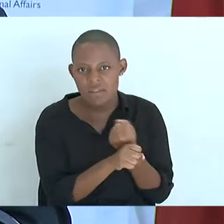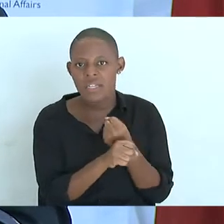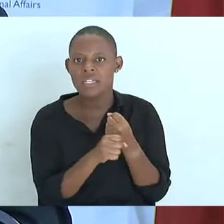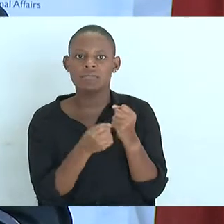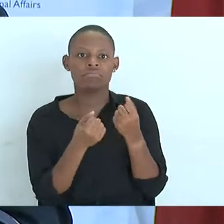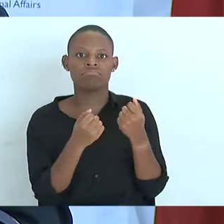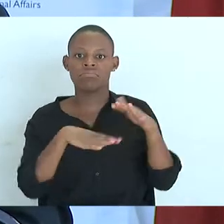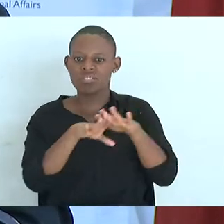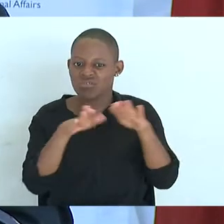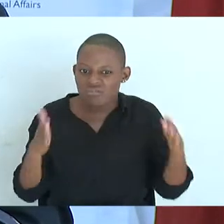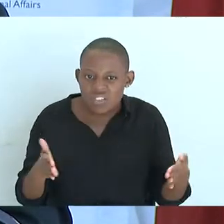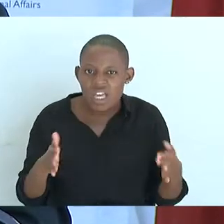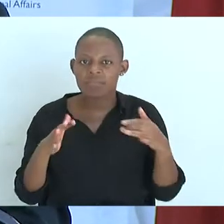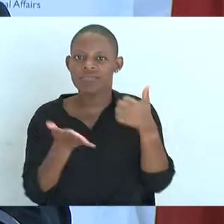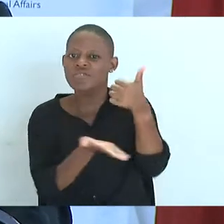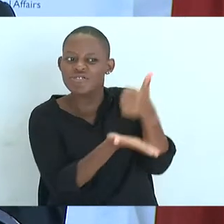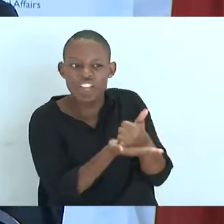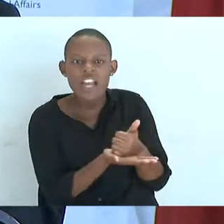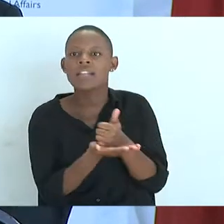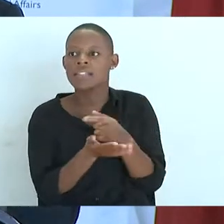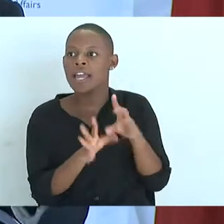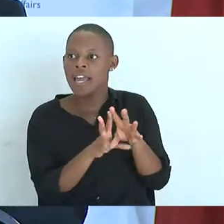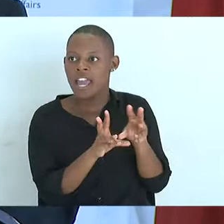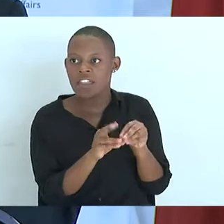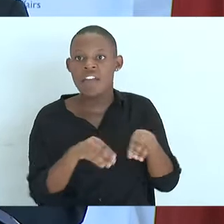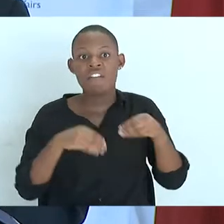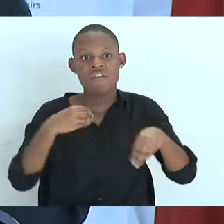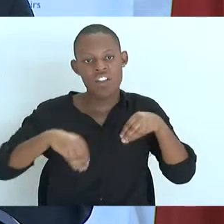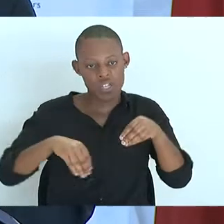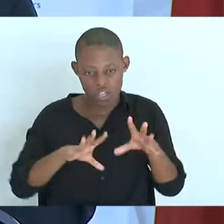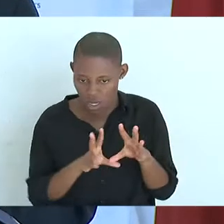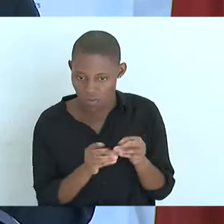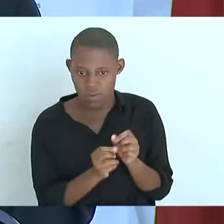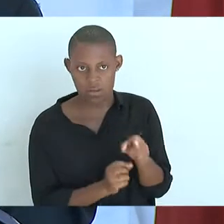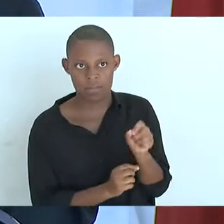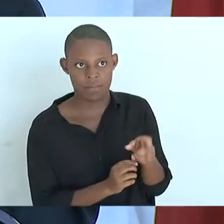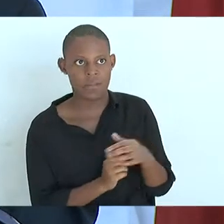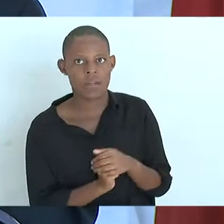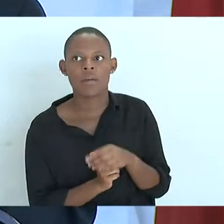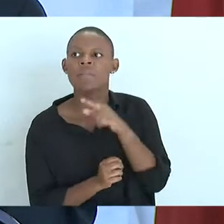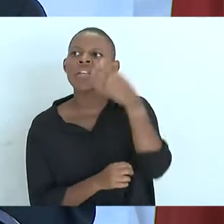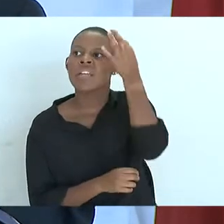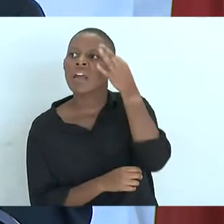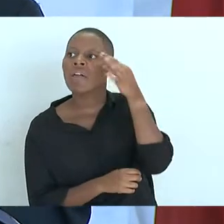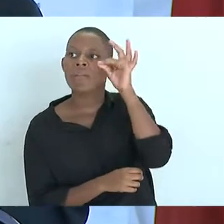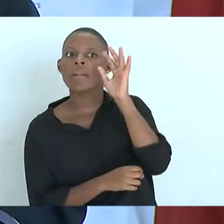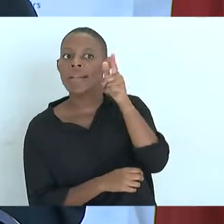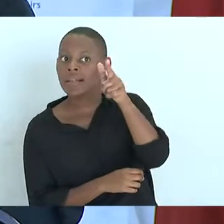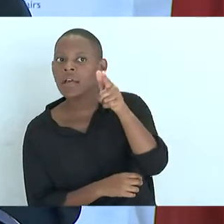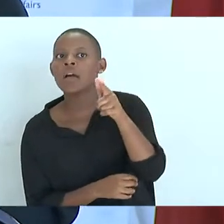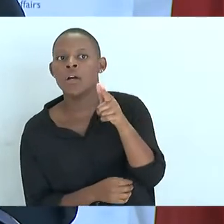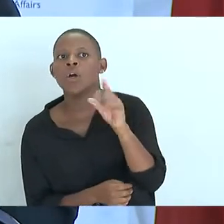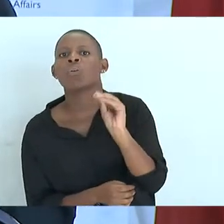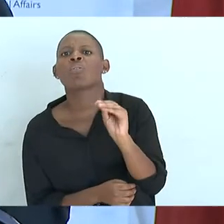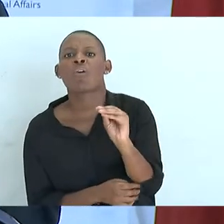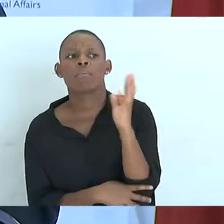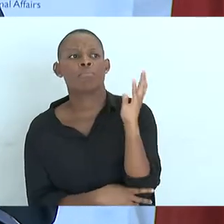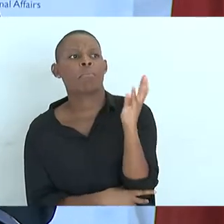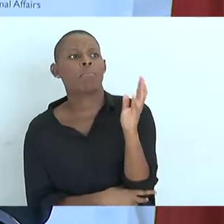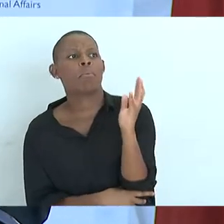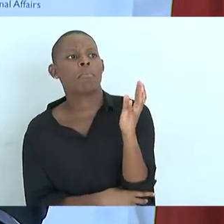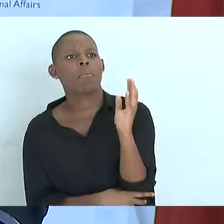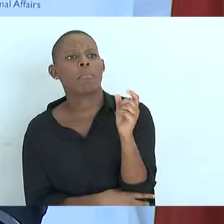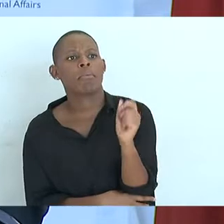be maximized even further. But from the government sector, and there'll be a presentation later on, there are several programs